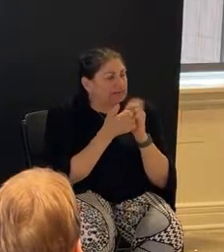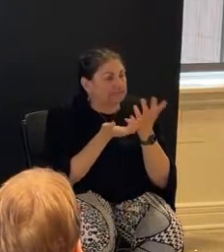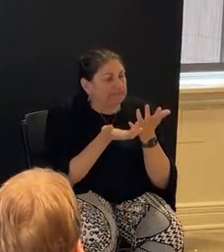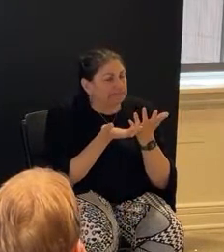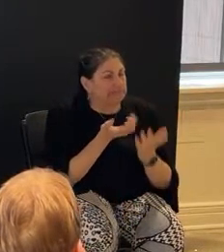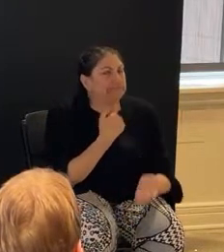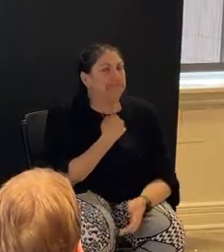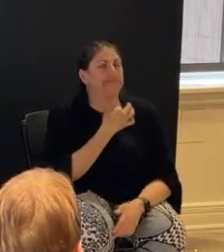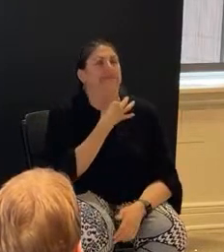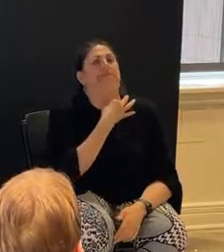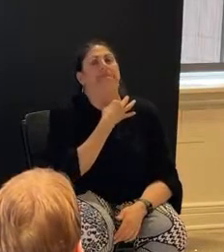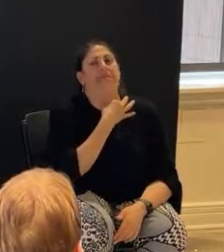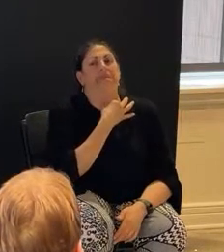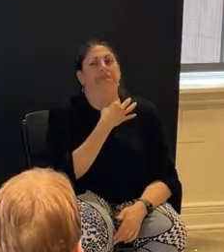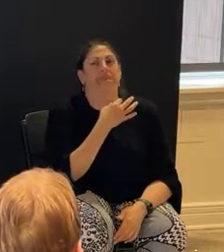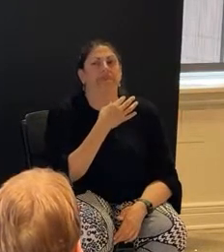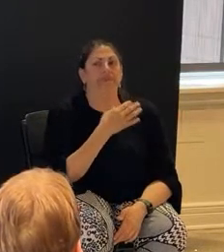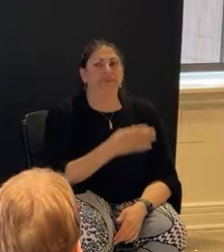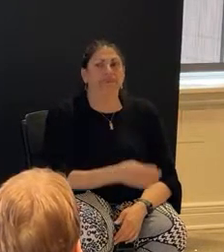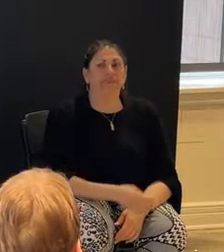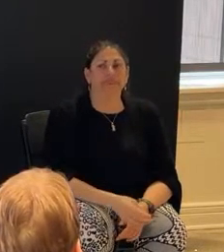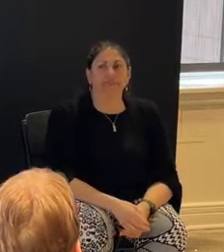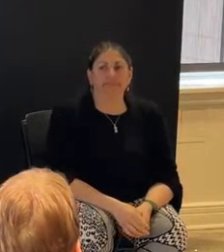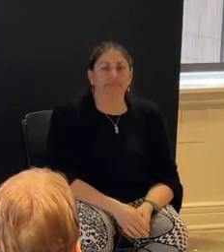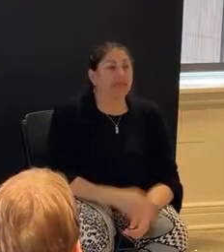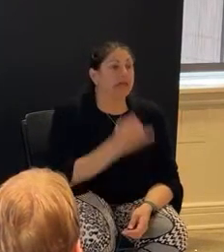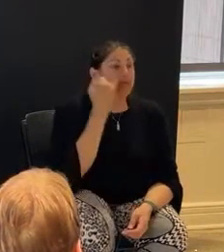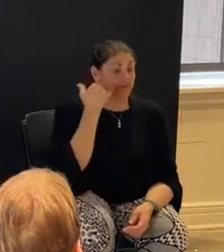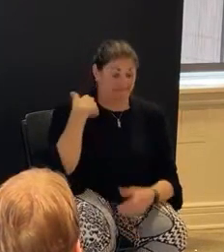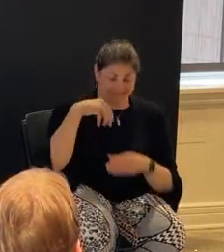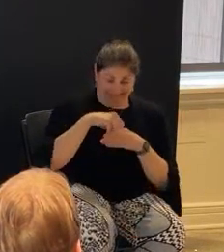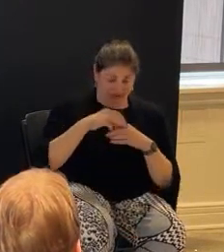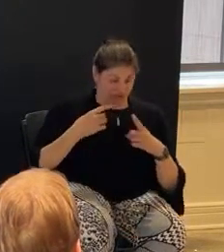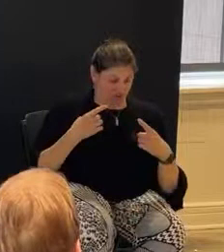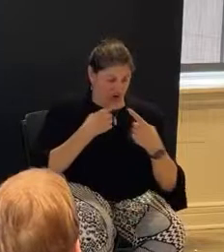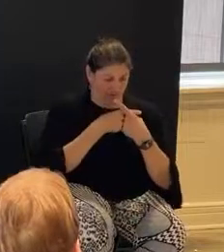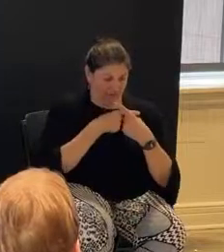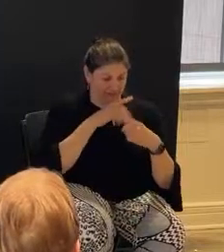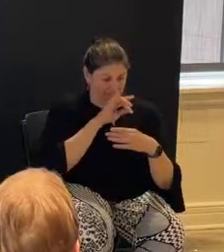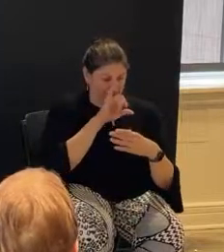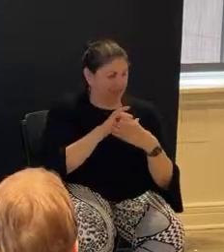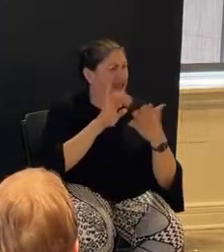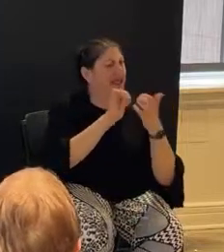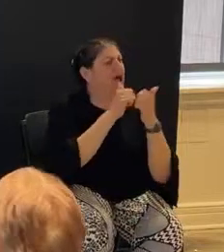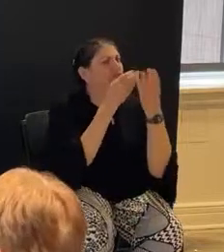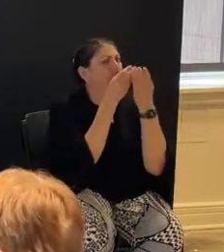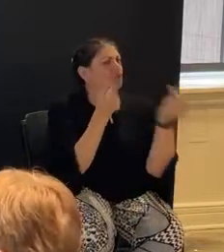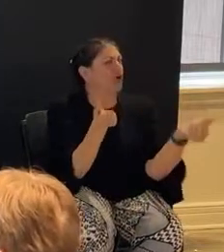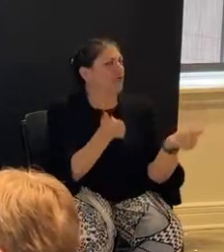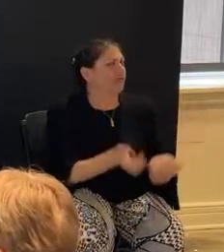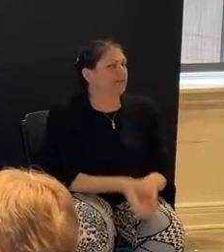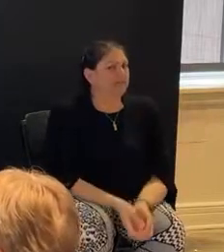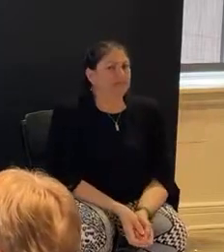How your inner conflicts, how do you resolve those inner conflicts? Sorry.